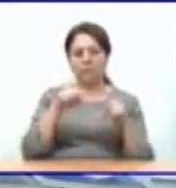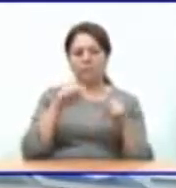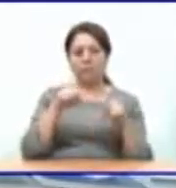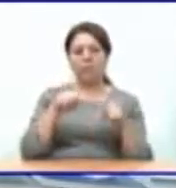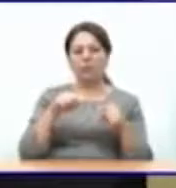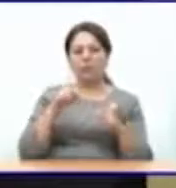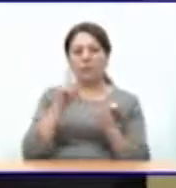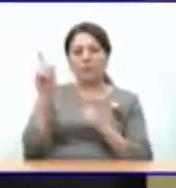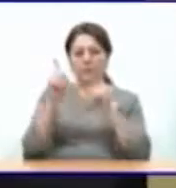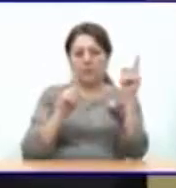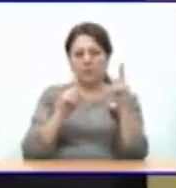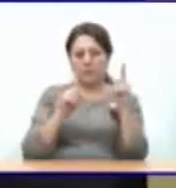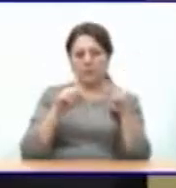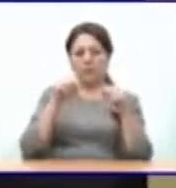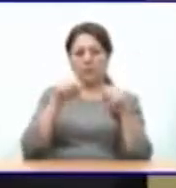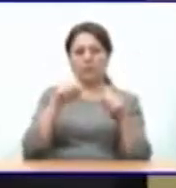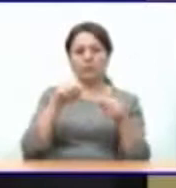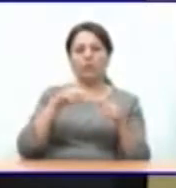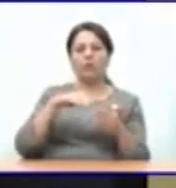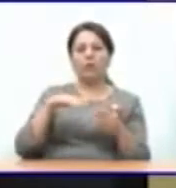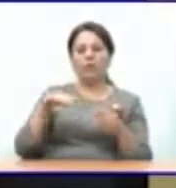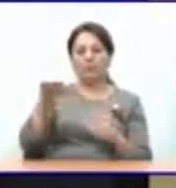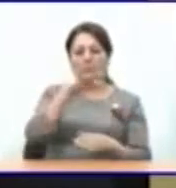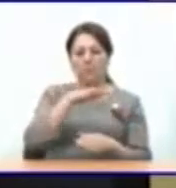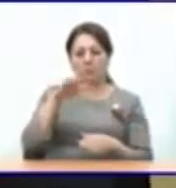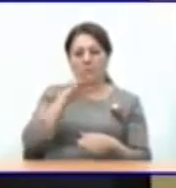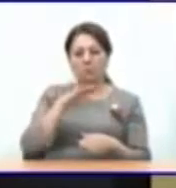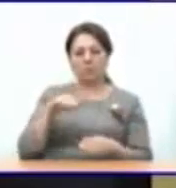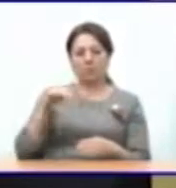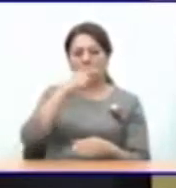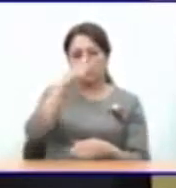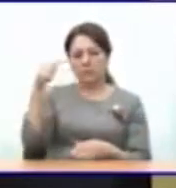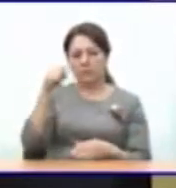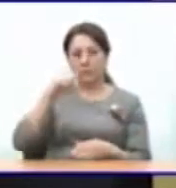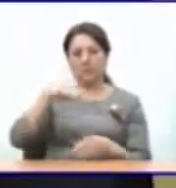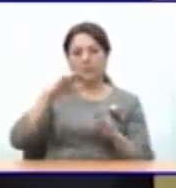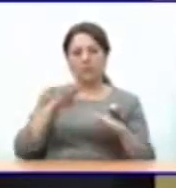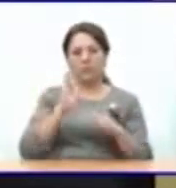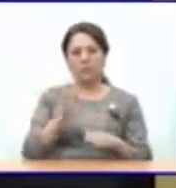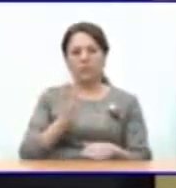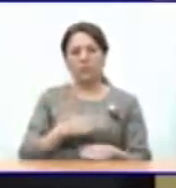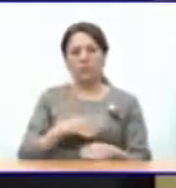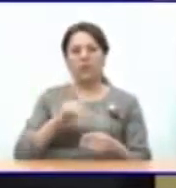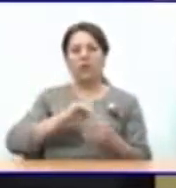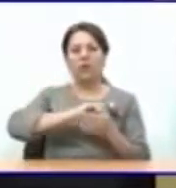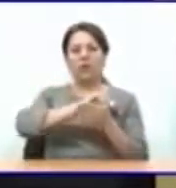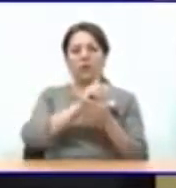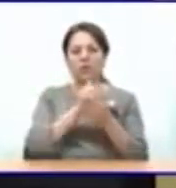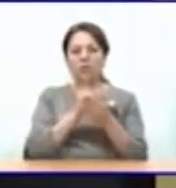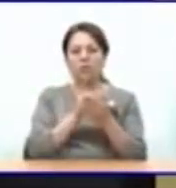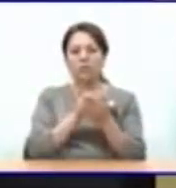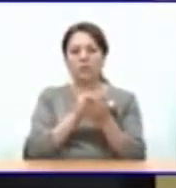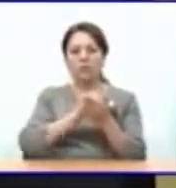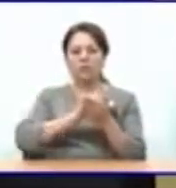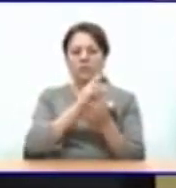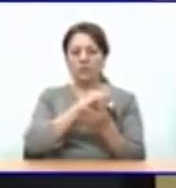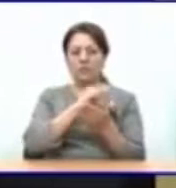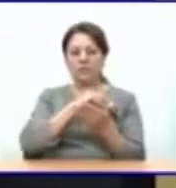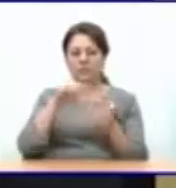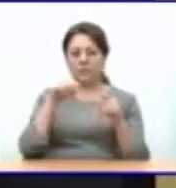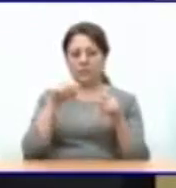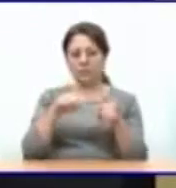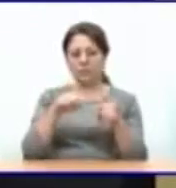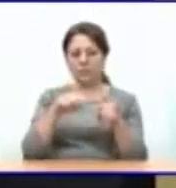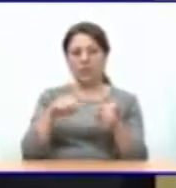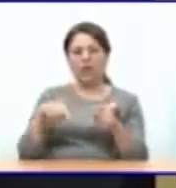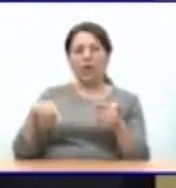maydonning magnit chiziqlari bo'ylab joylashadi. Kompasning ishlashi esa magnit strelkaning aynan o'z